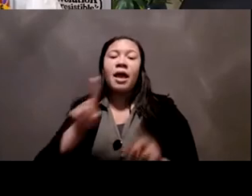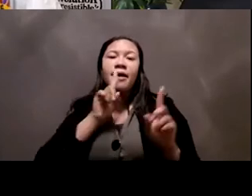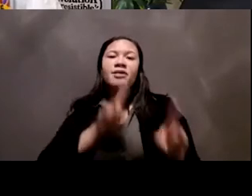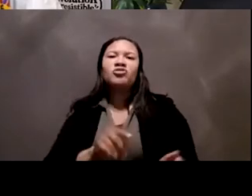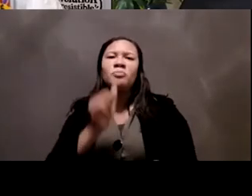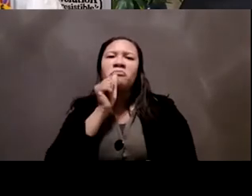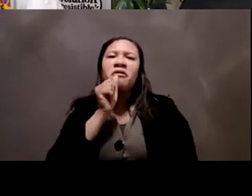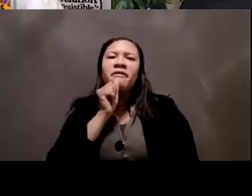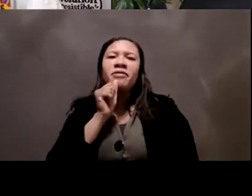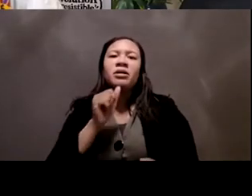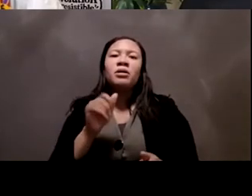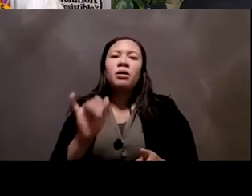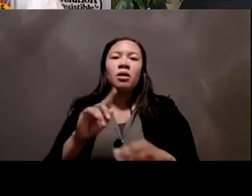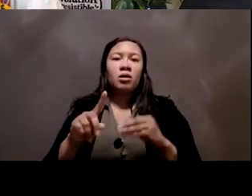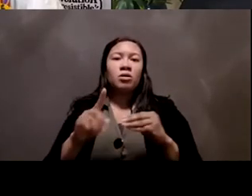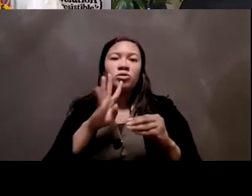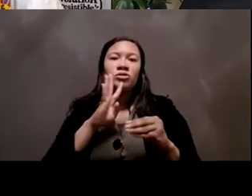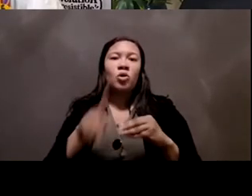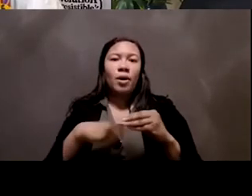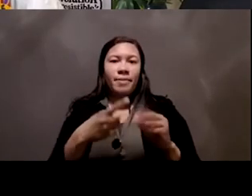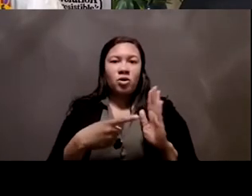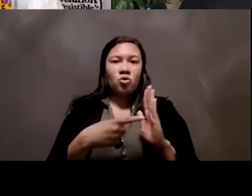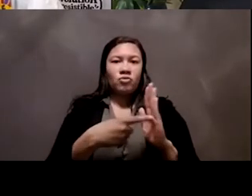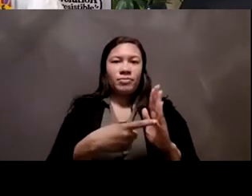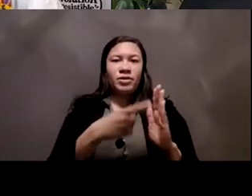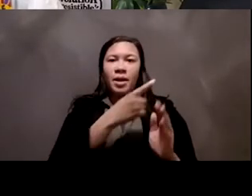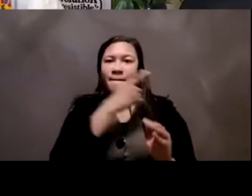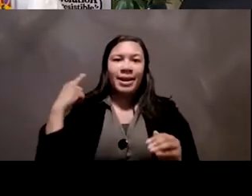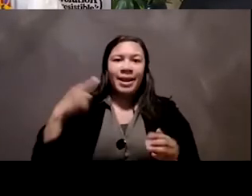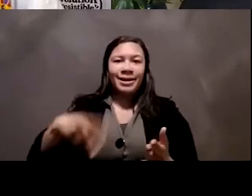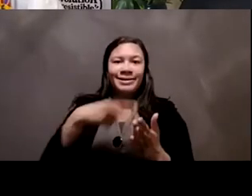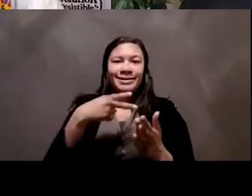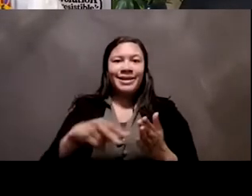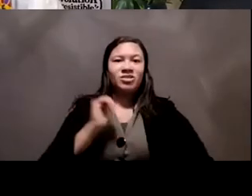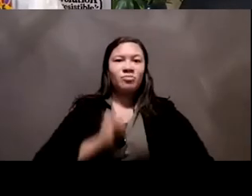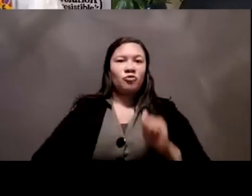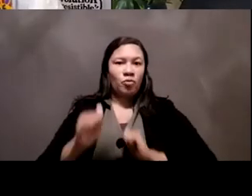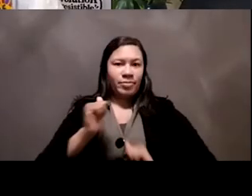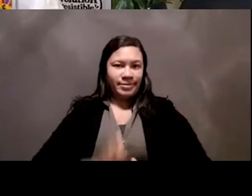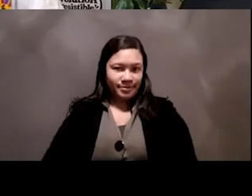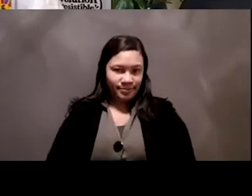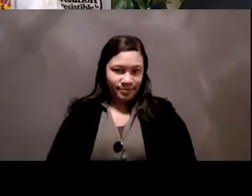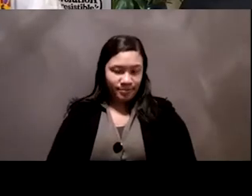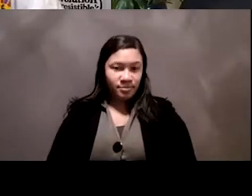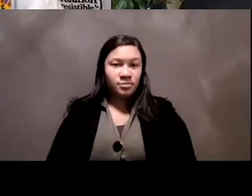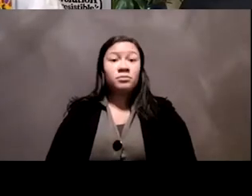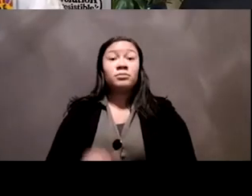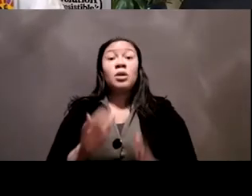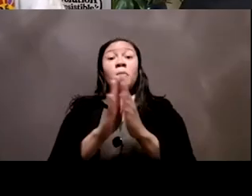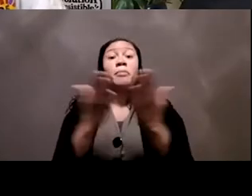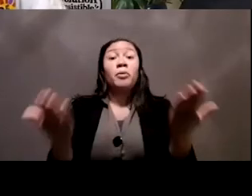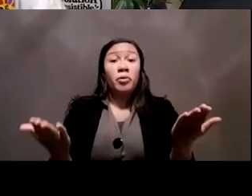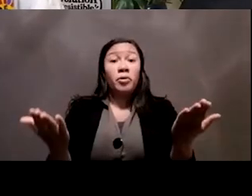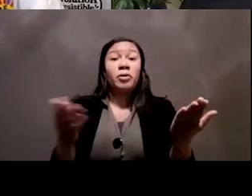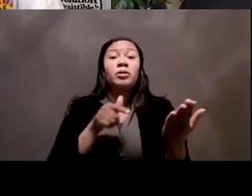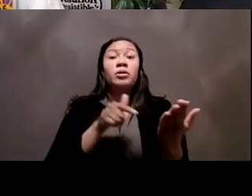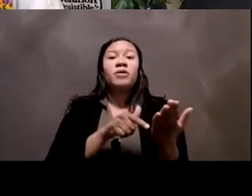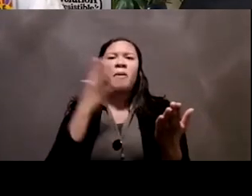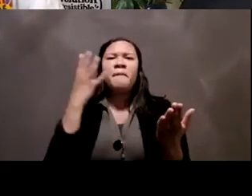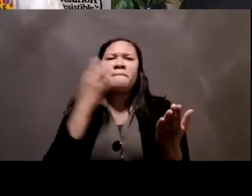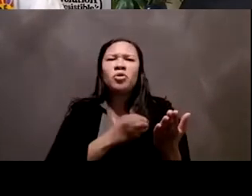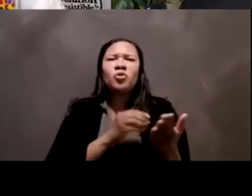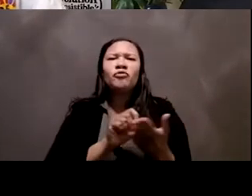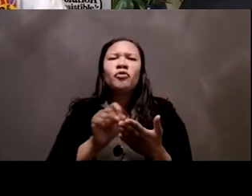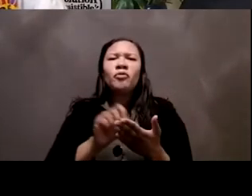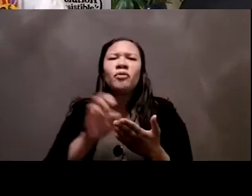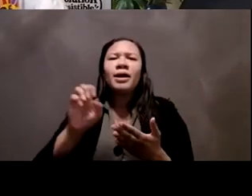of Black dance and performance. And in the book, we have a beautiful essay by Jasmine Johnson,